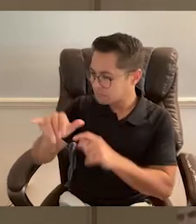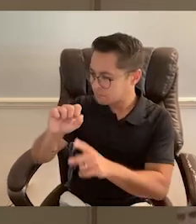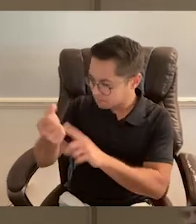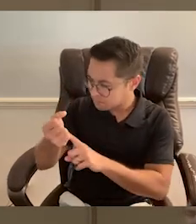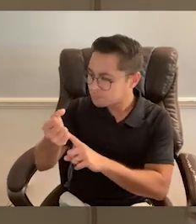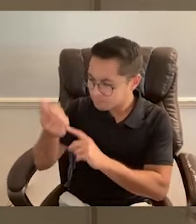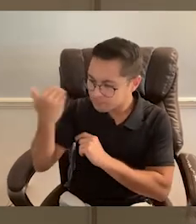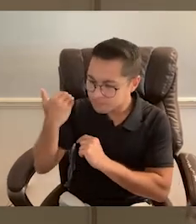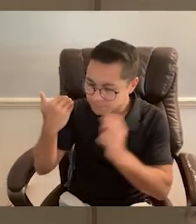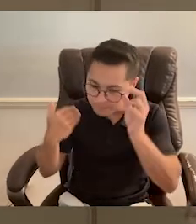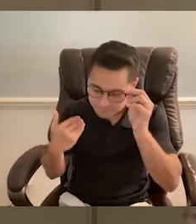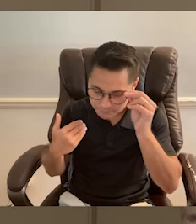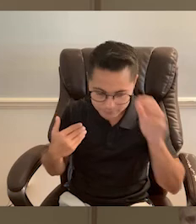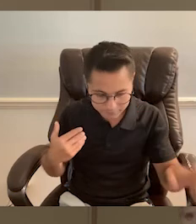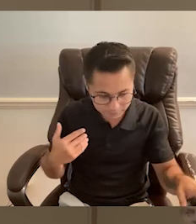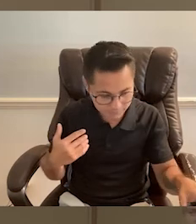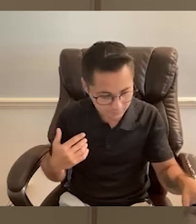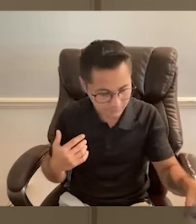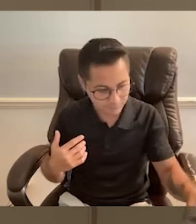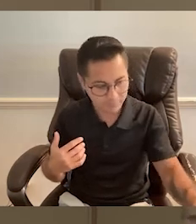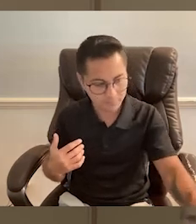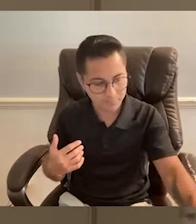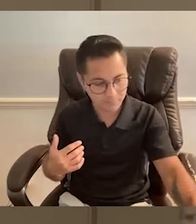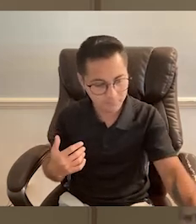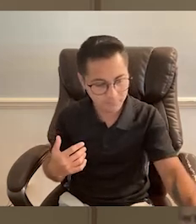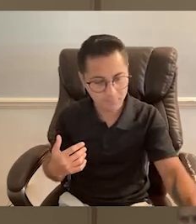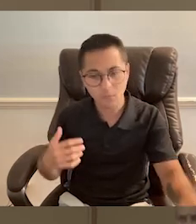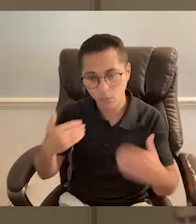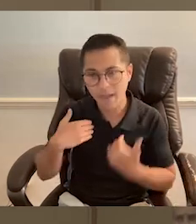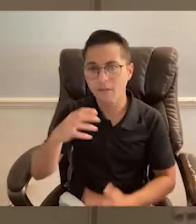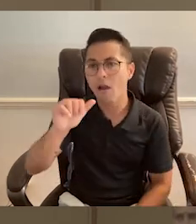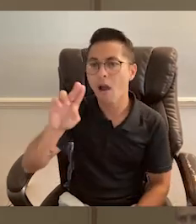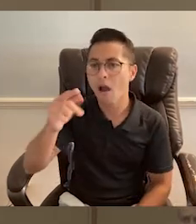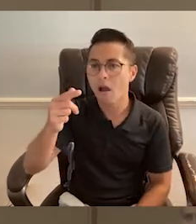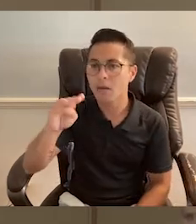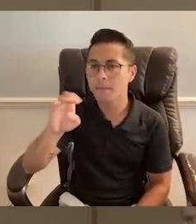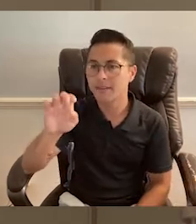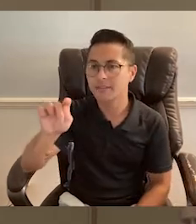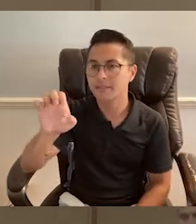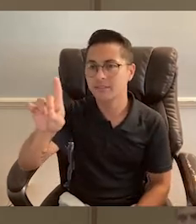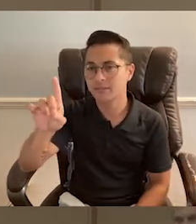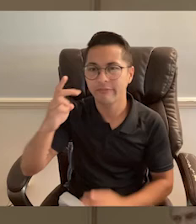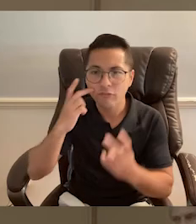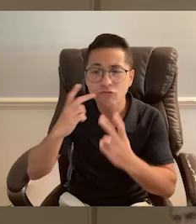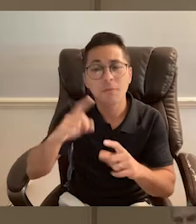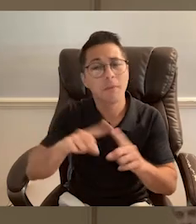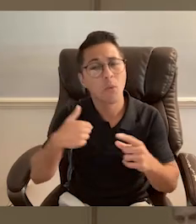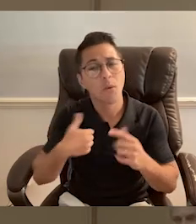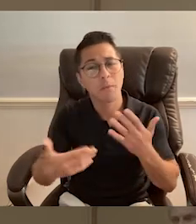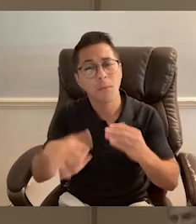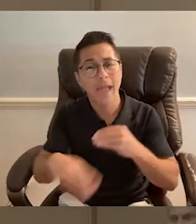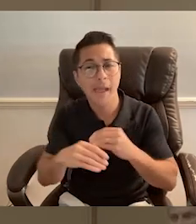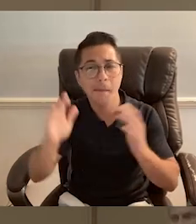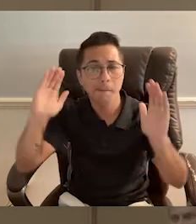camera. But before that, sometimes we would recommend clients either buy a vehicle with a backup camera or we would install